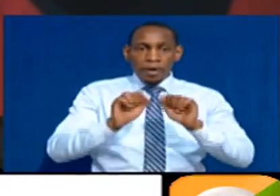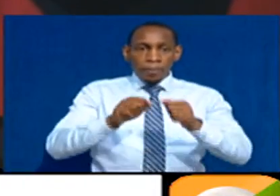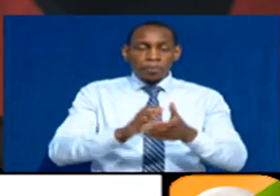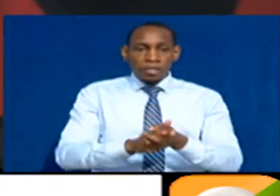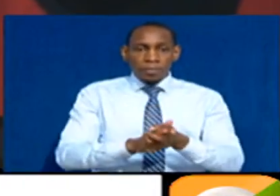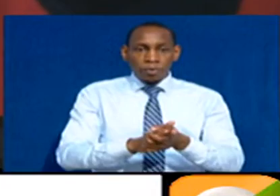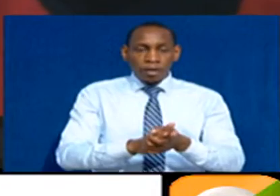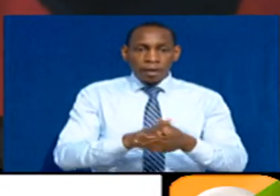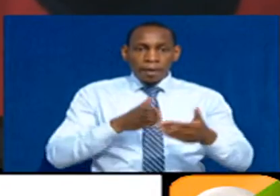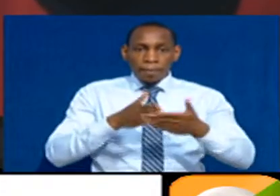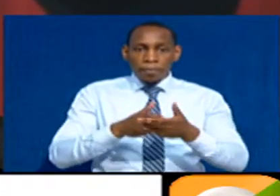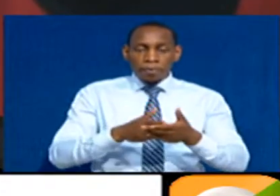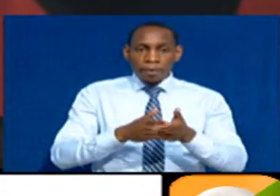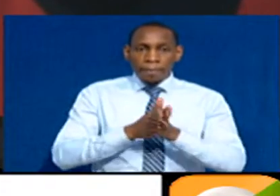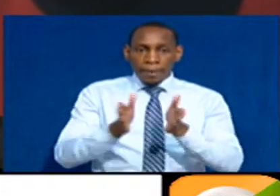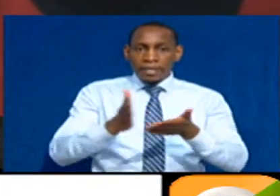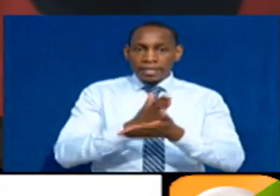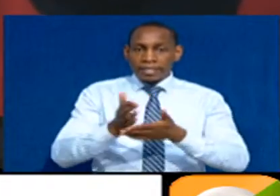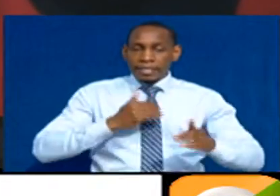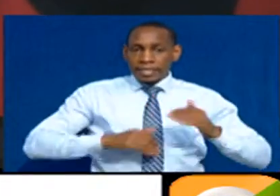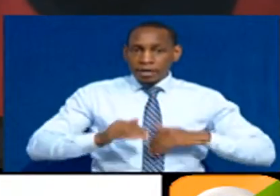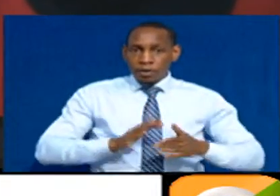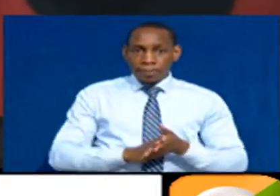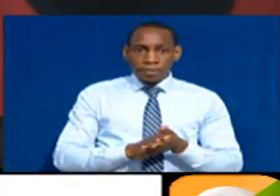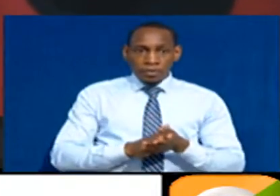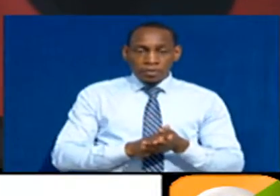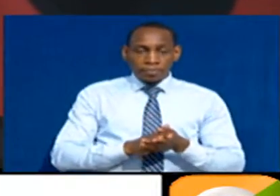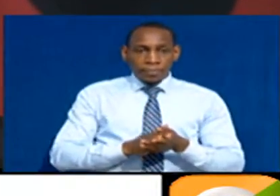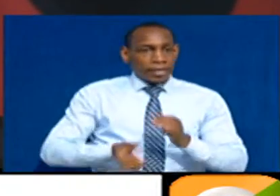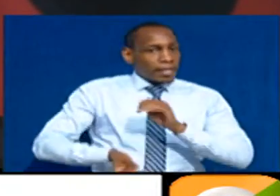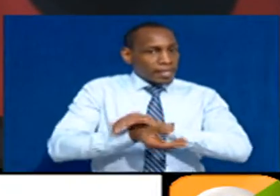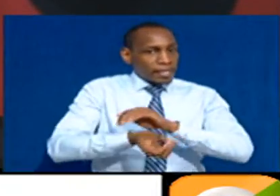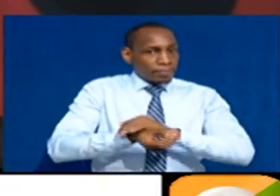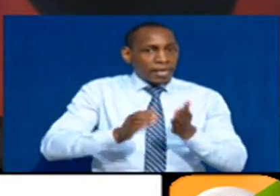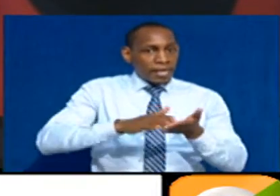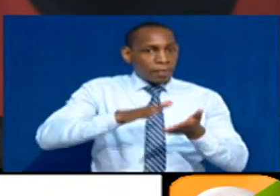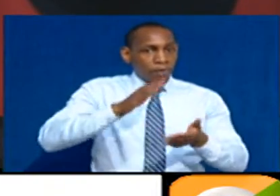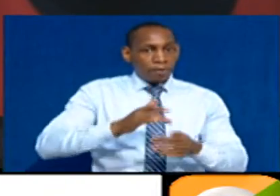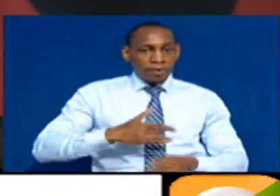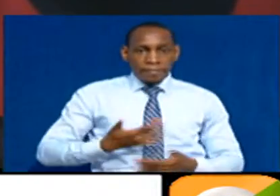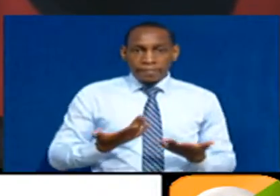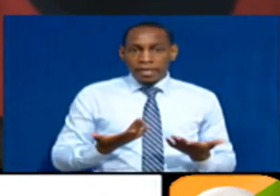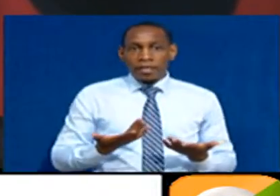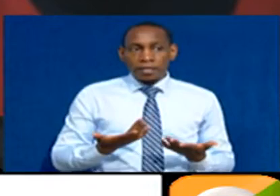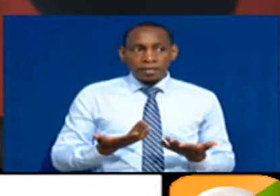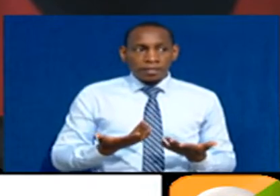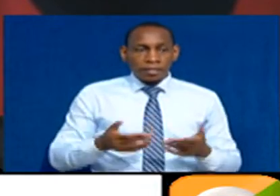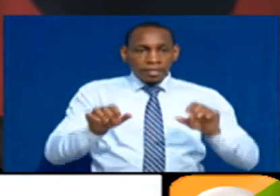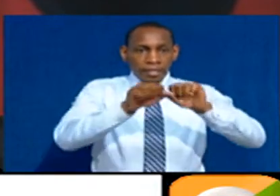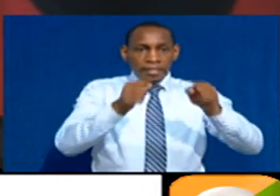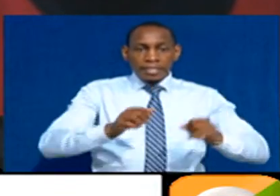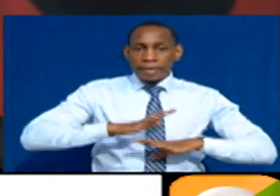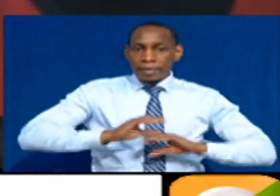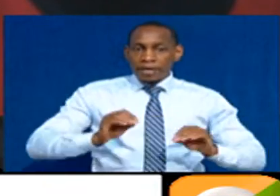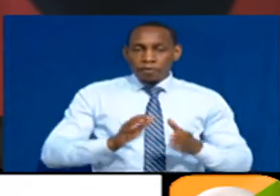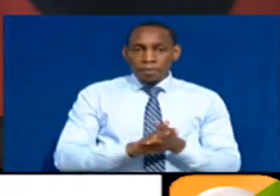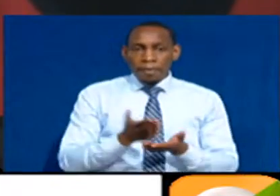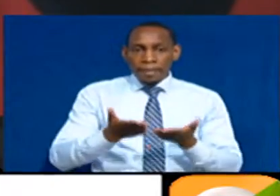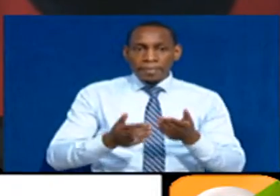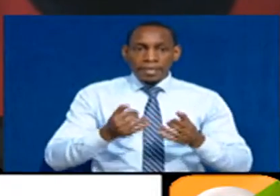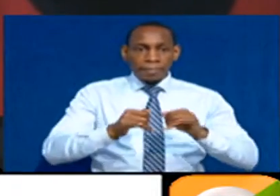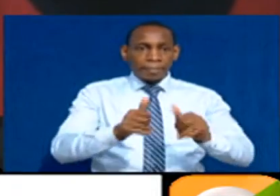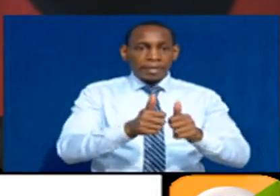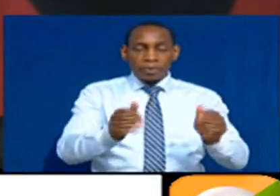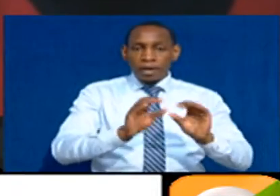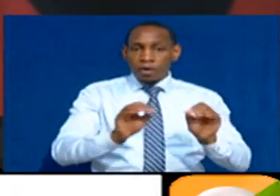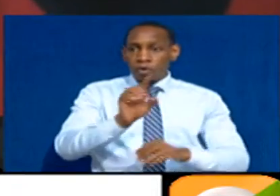fight public sector corruption. Talk to us a bit about that. Do you feel that what we have is inadequate or has not been properly